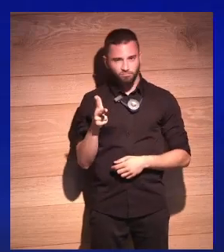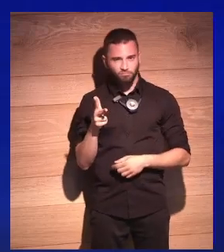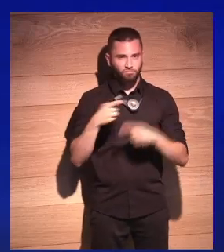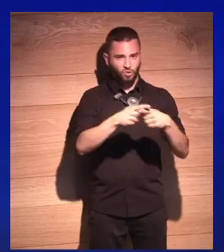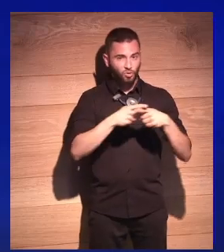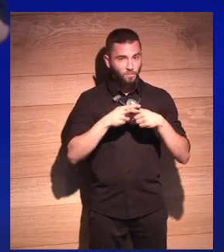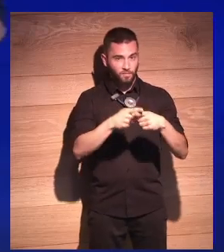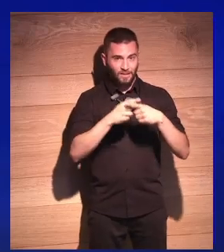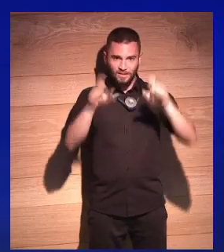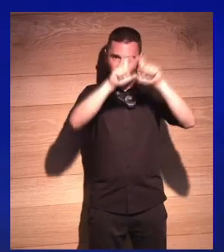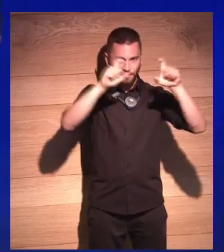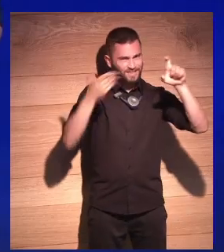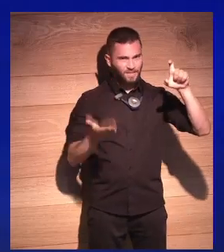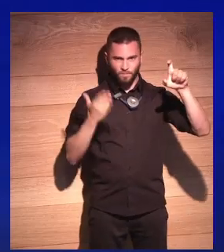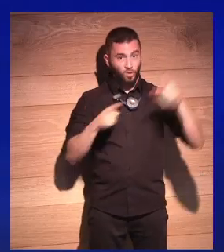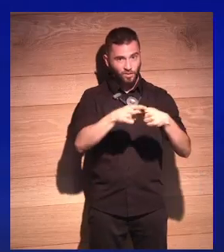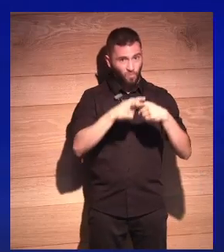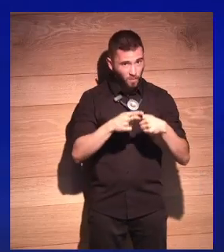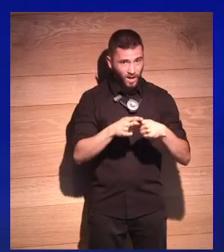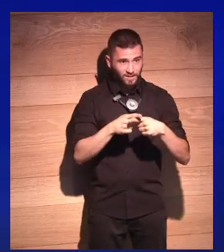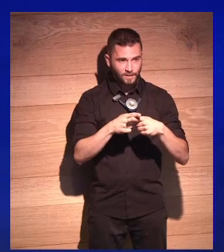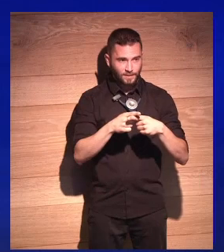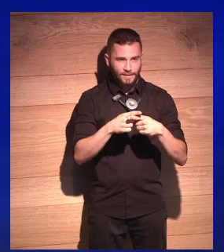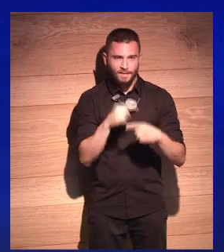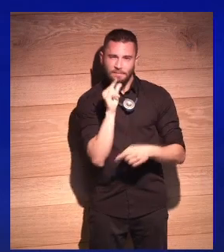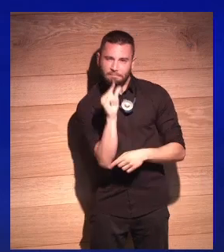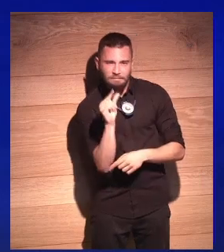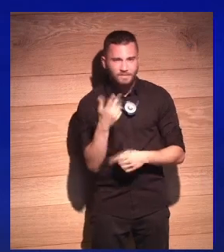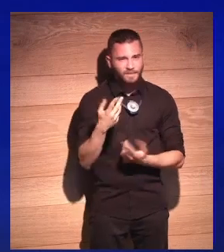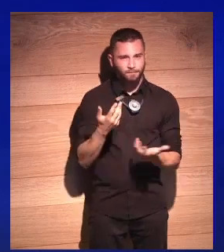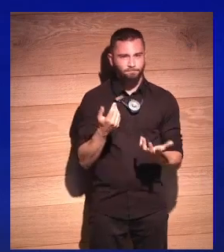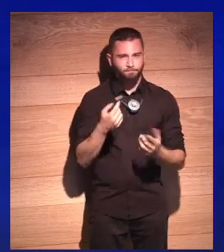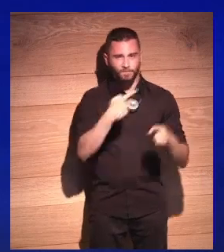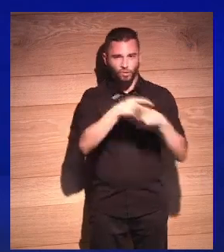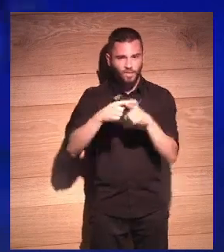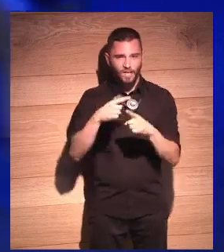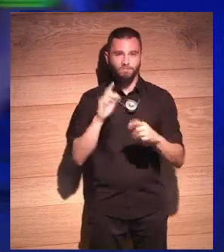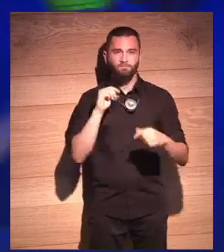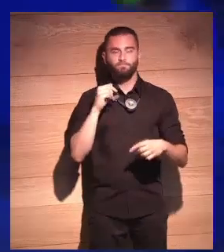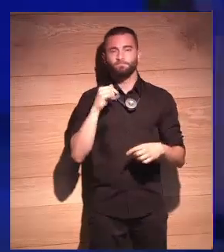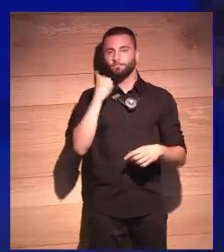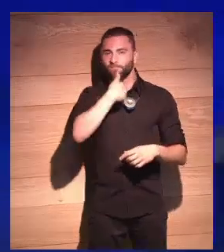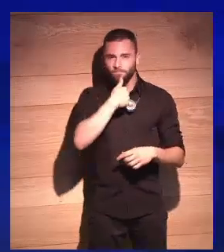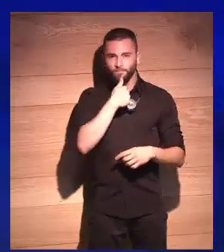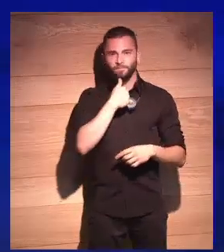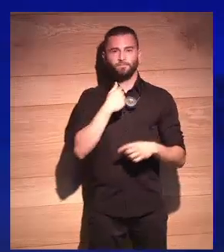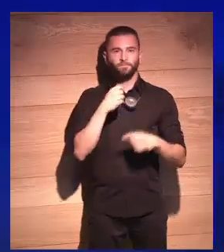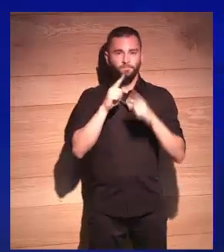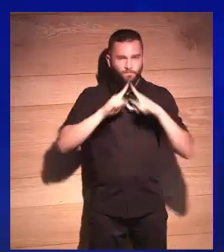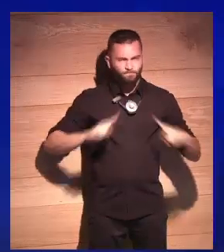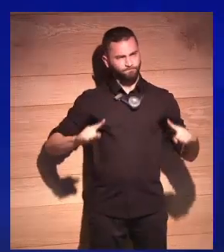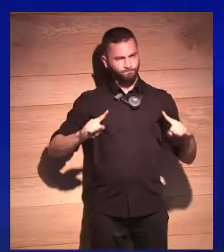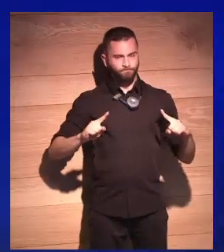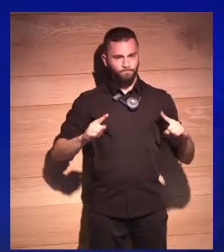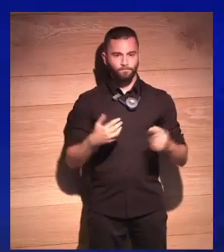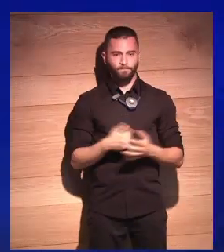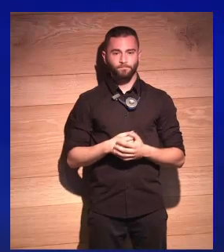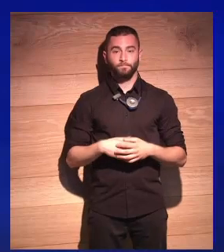networks and media, we have to share those rights with big companies and a lot of fine print. We will finish today